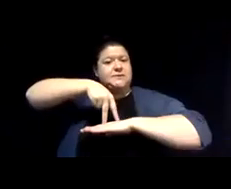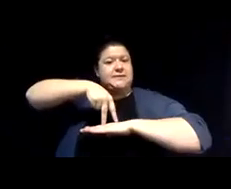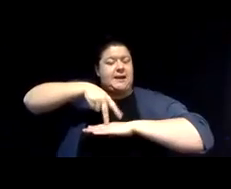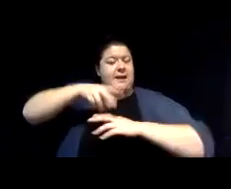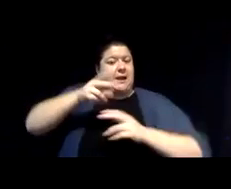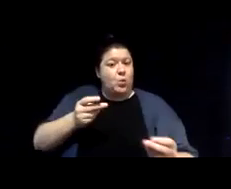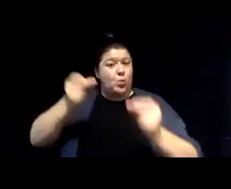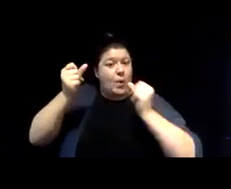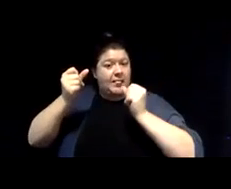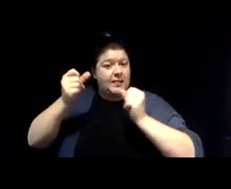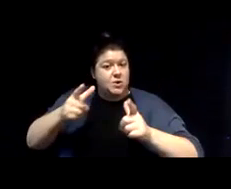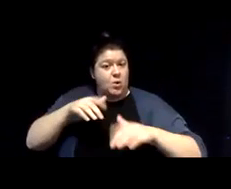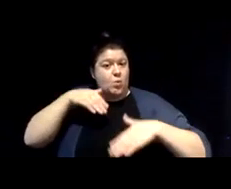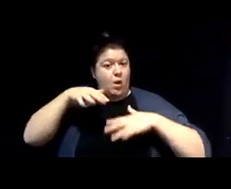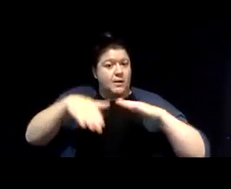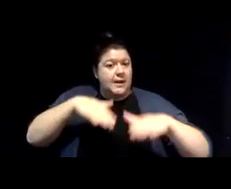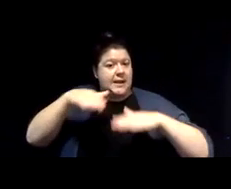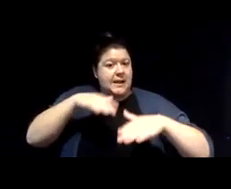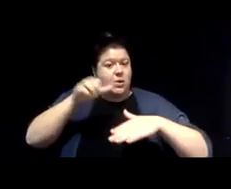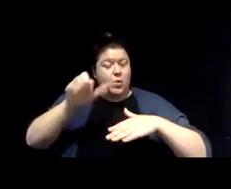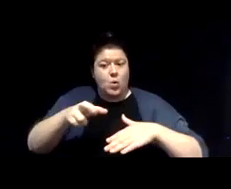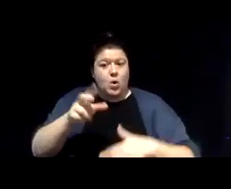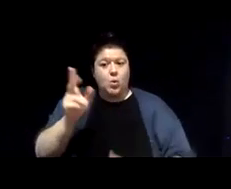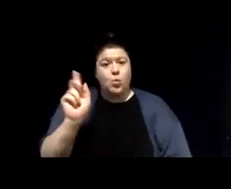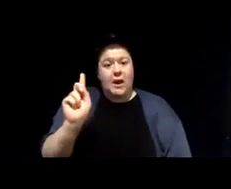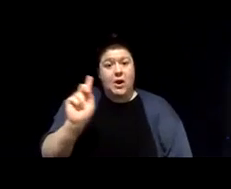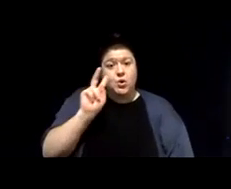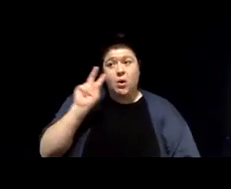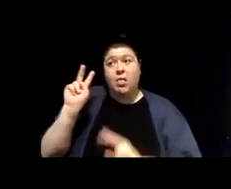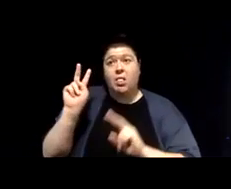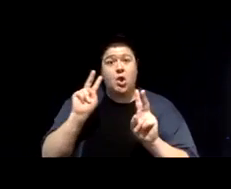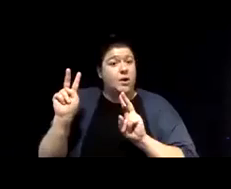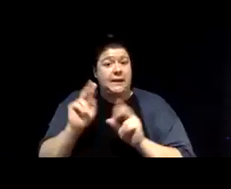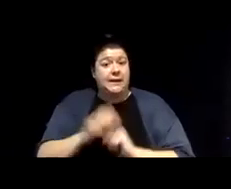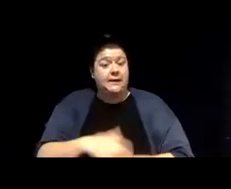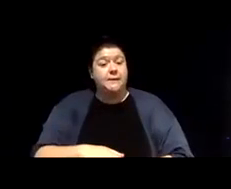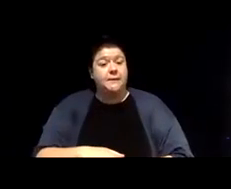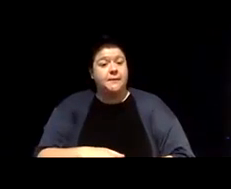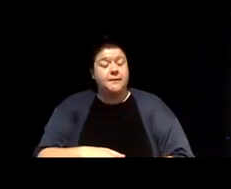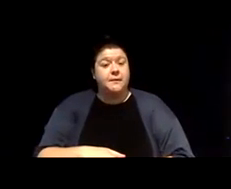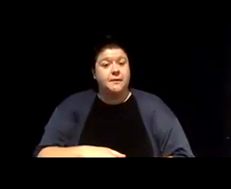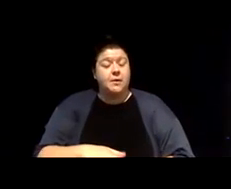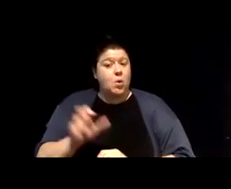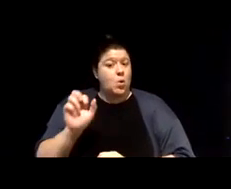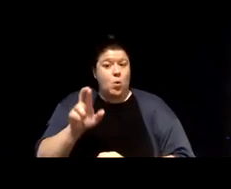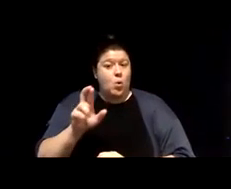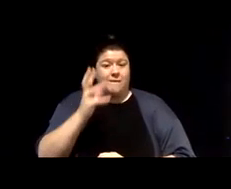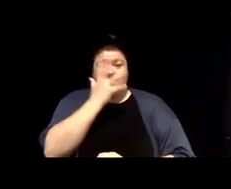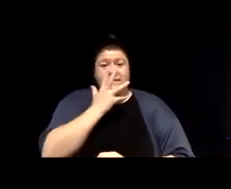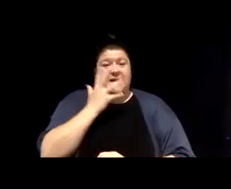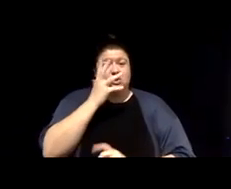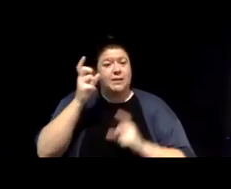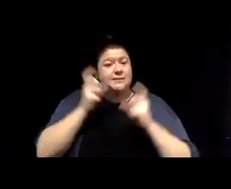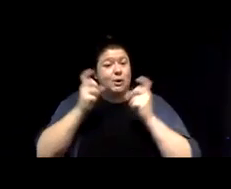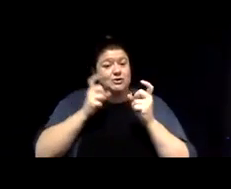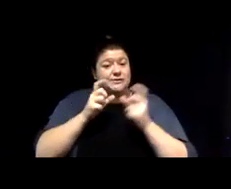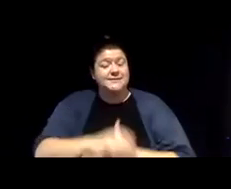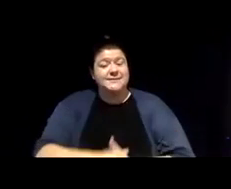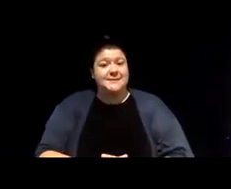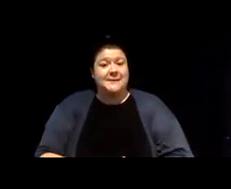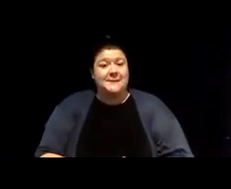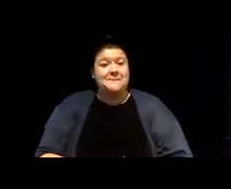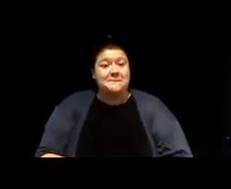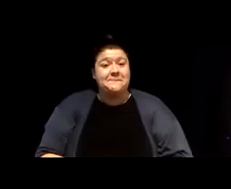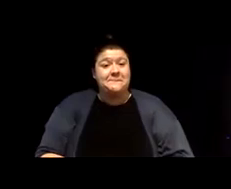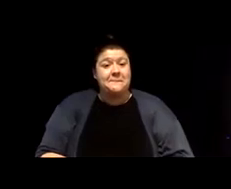you're walking, or where you're looking, and or what your facial expression is. Okay, so